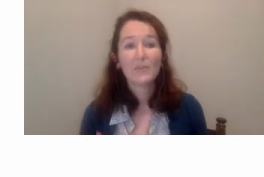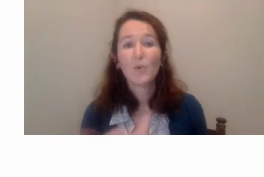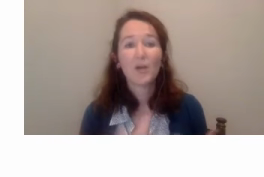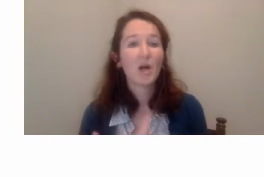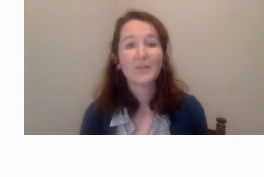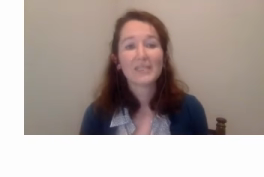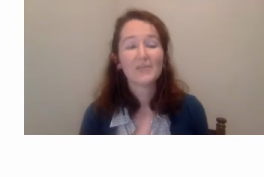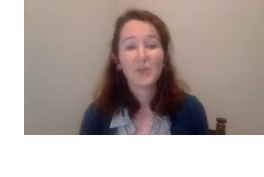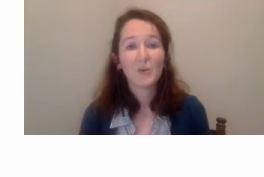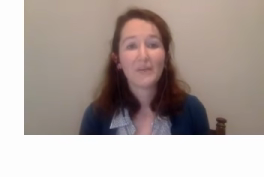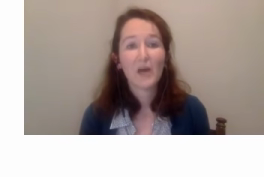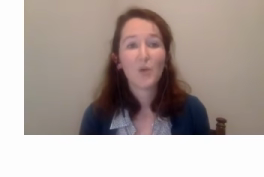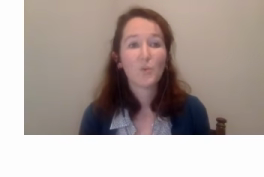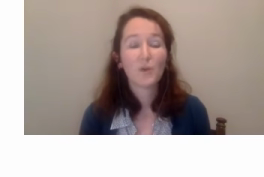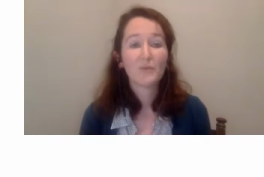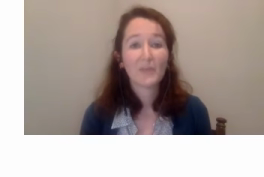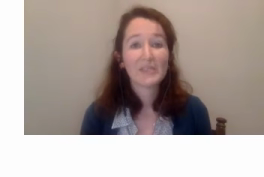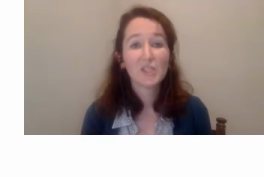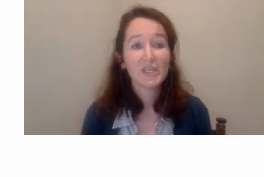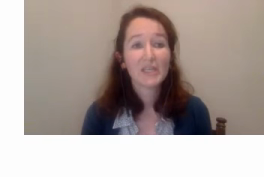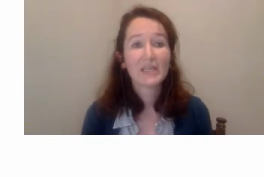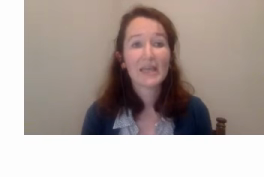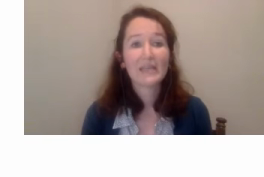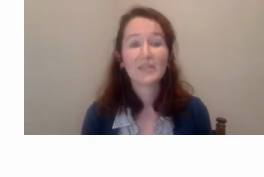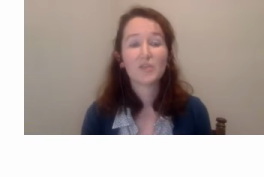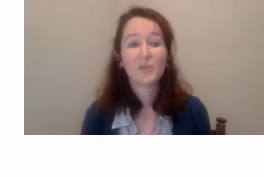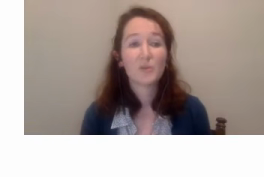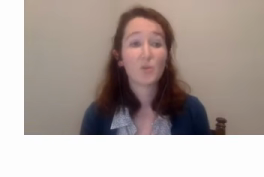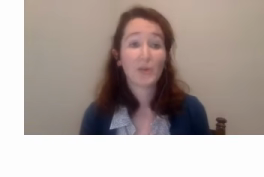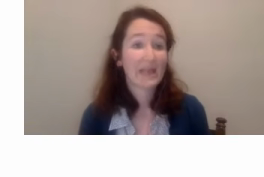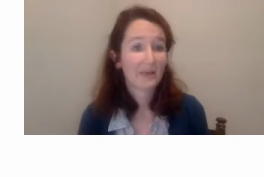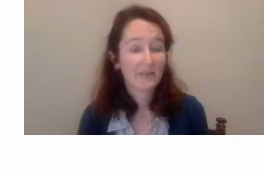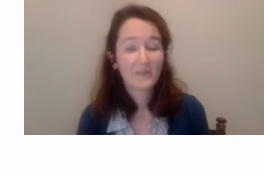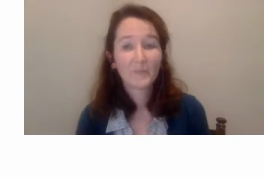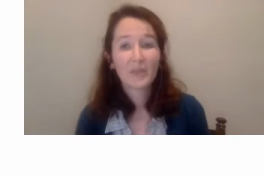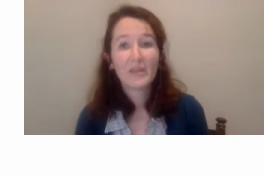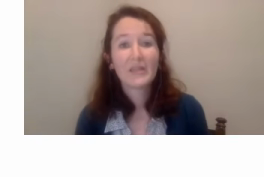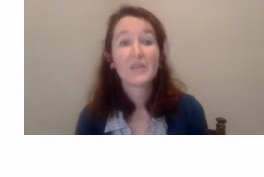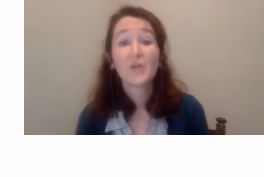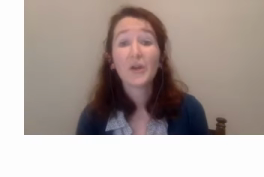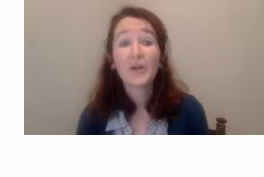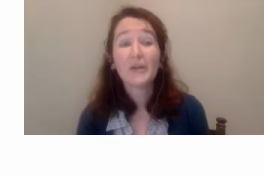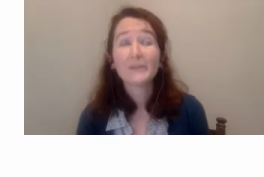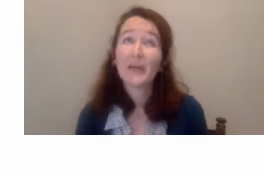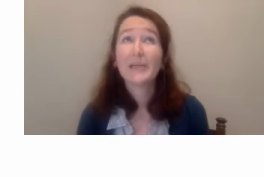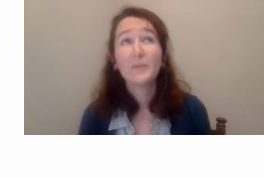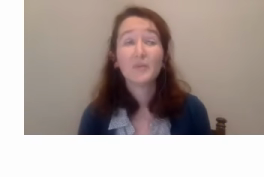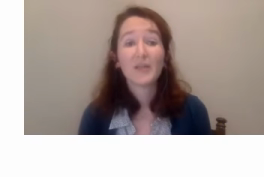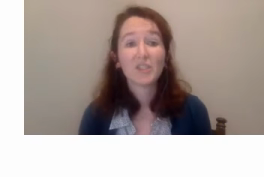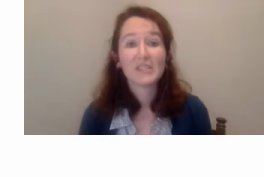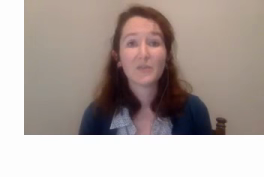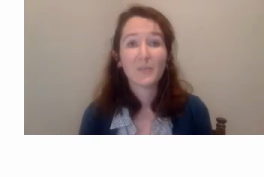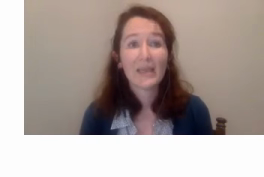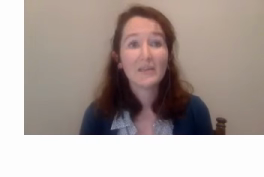provided a more complex view of how word repetition can contribute to word length. There are a number